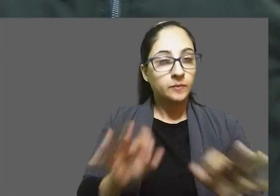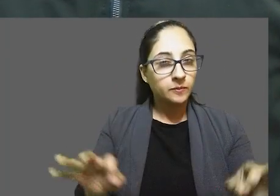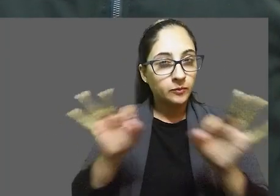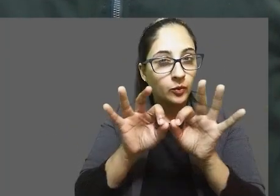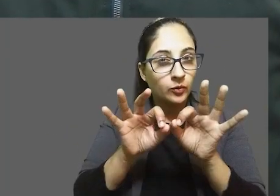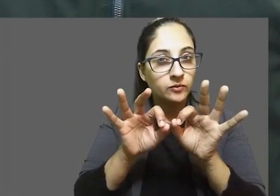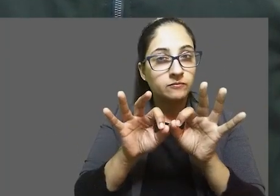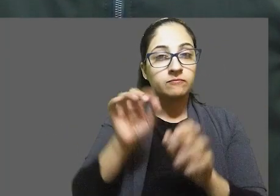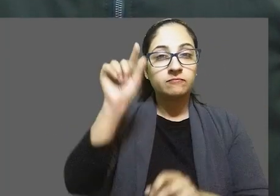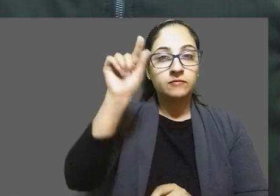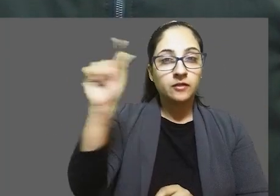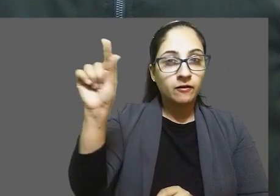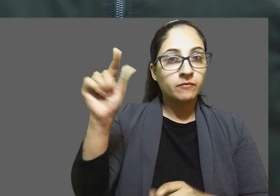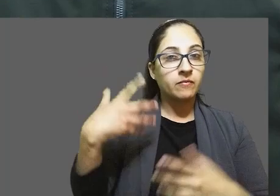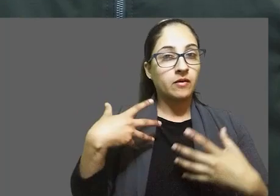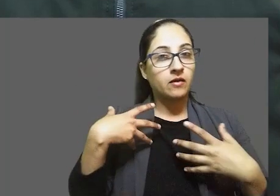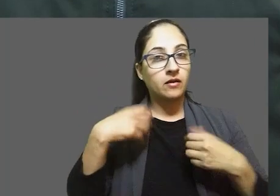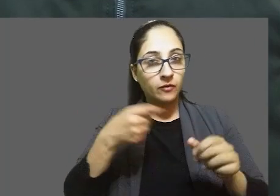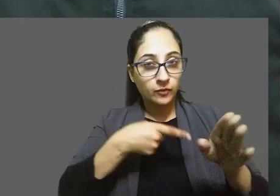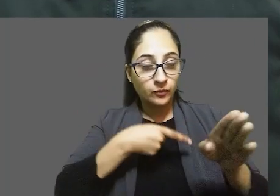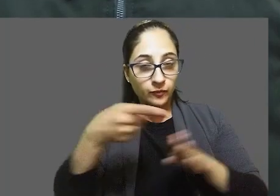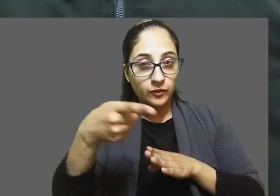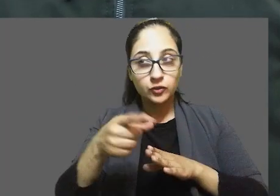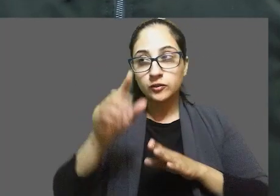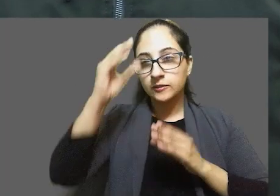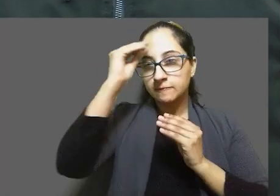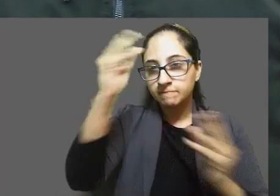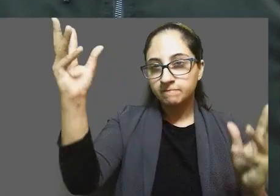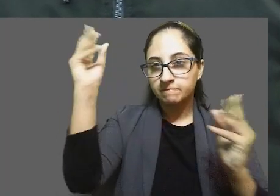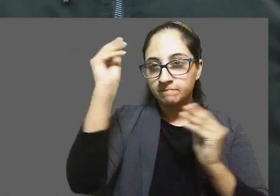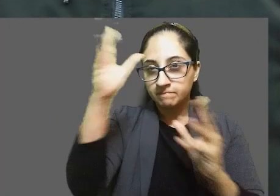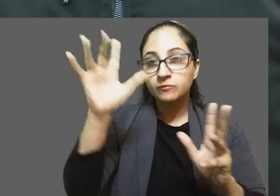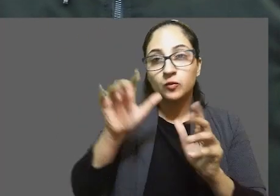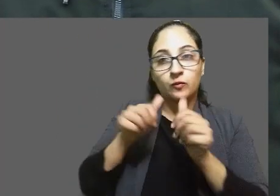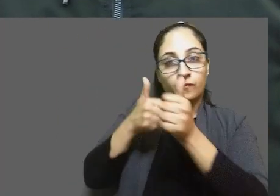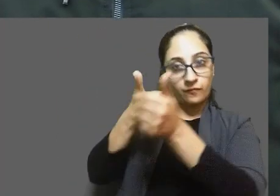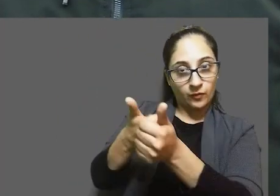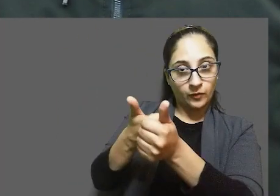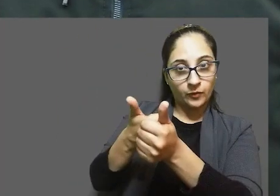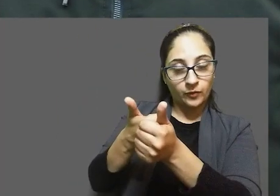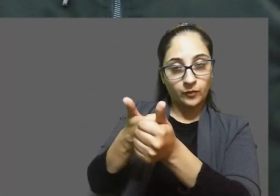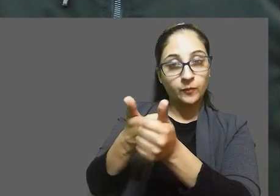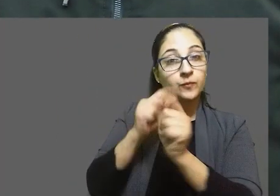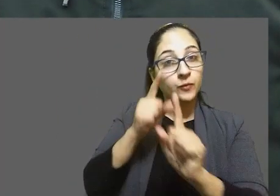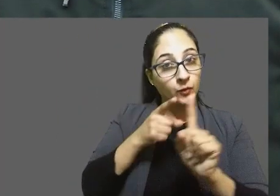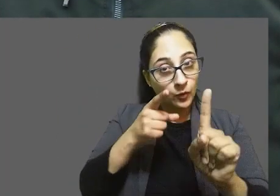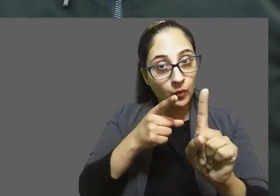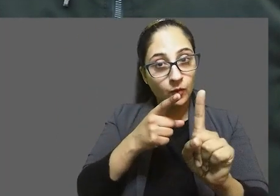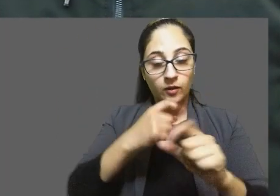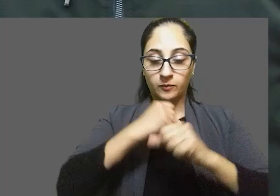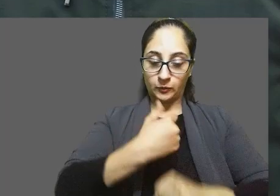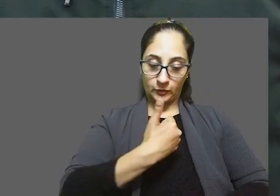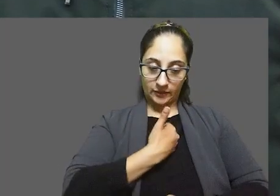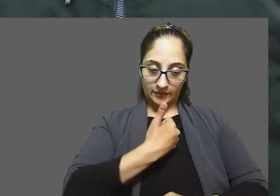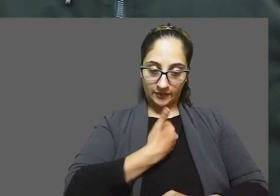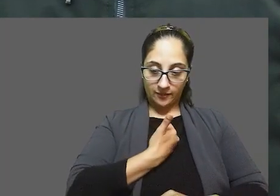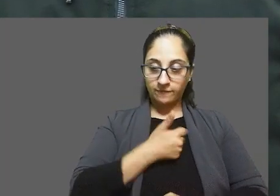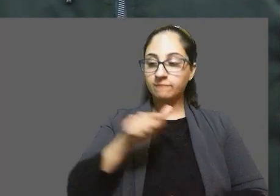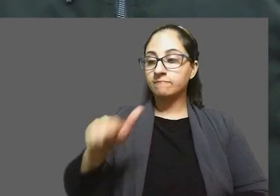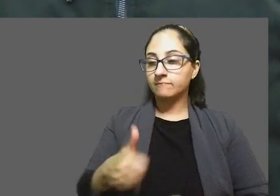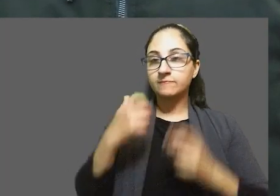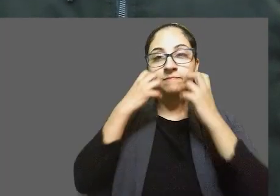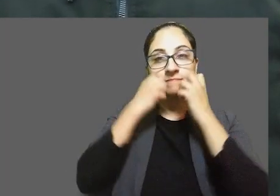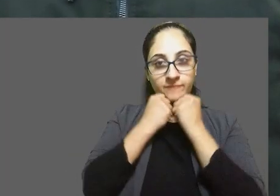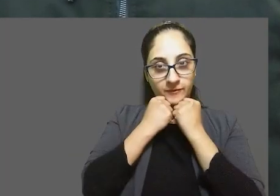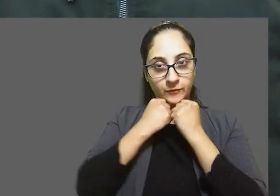spread of the new variants, it is essential that we keep up to date with the latest guidance and make sure we are protecting